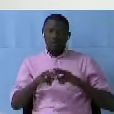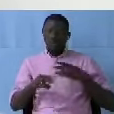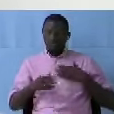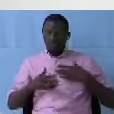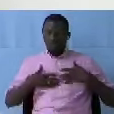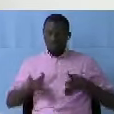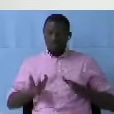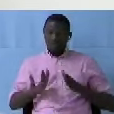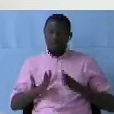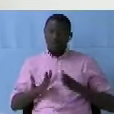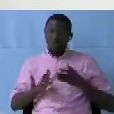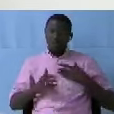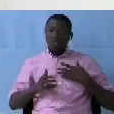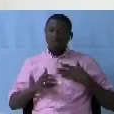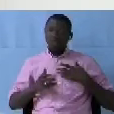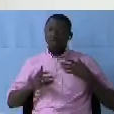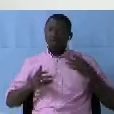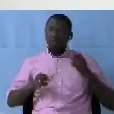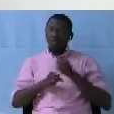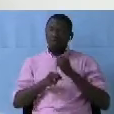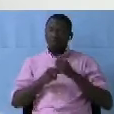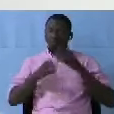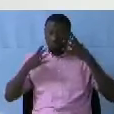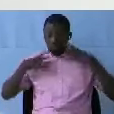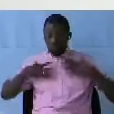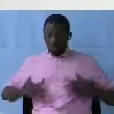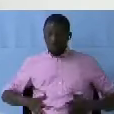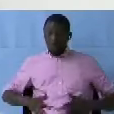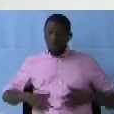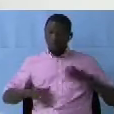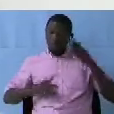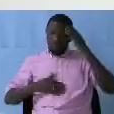it's justifiable for the doctor to conduct a whole body